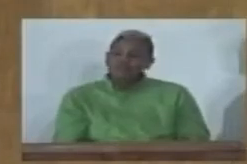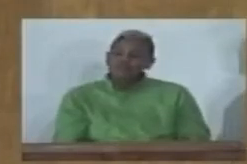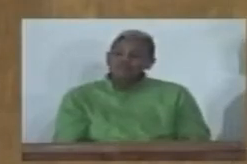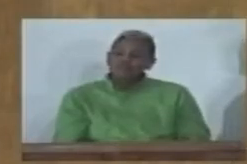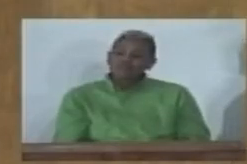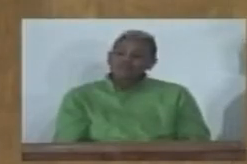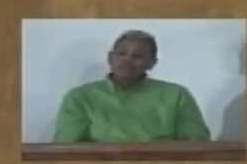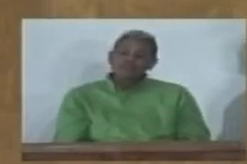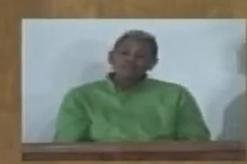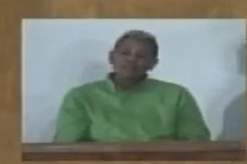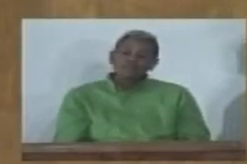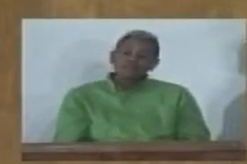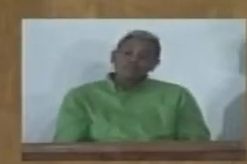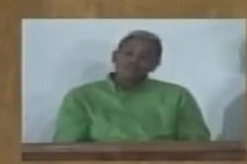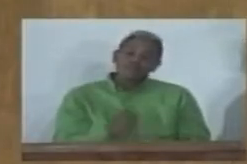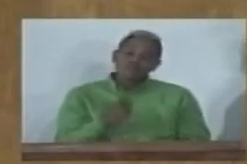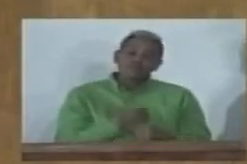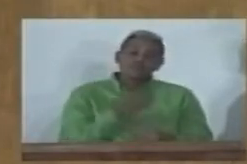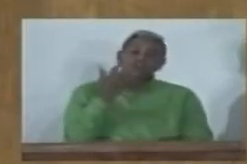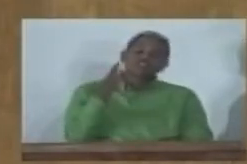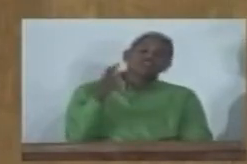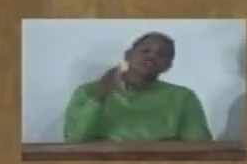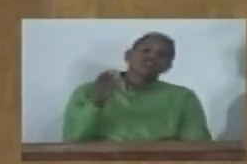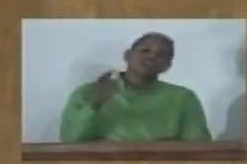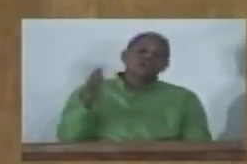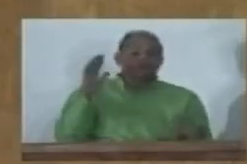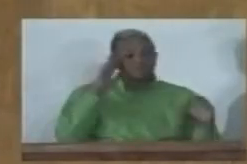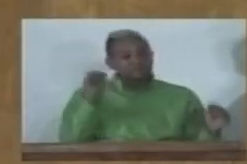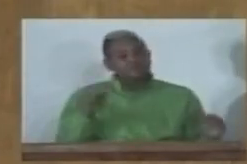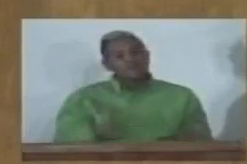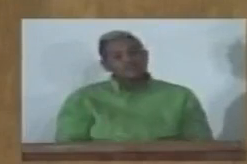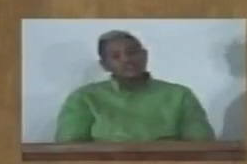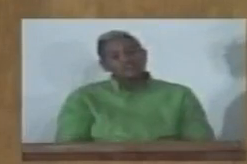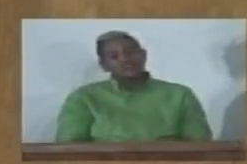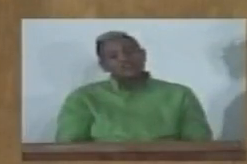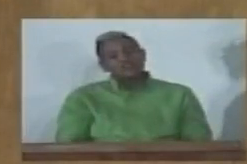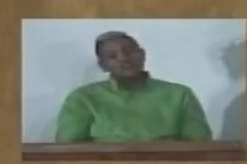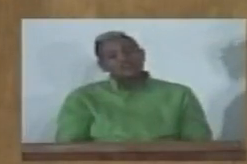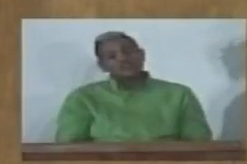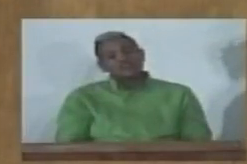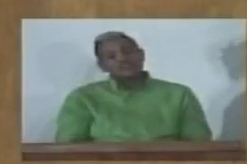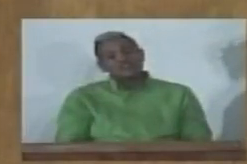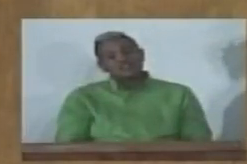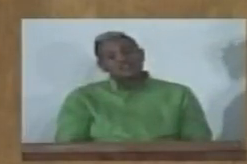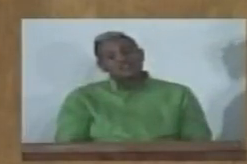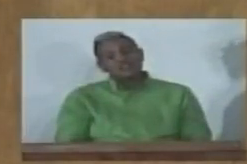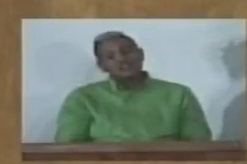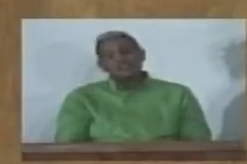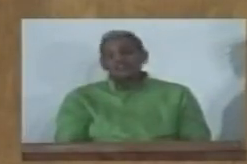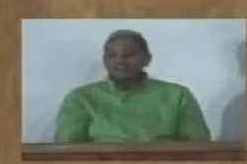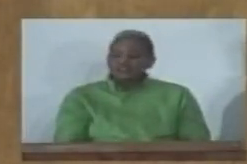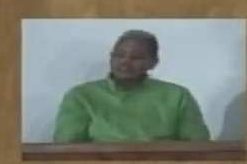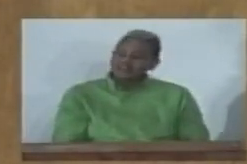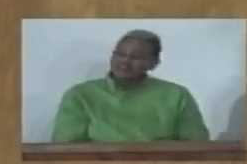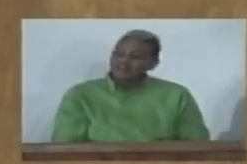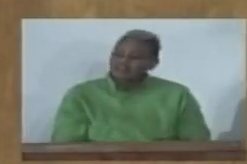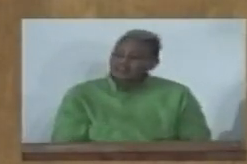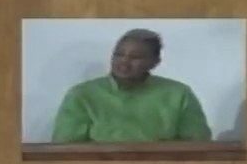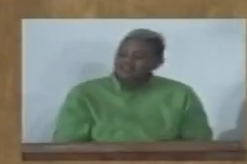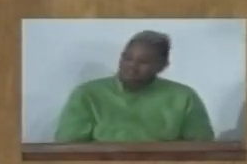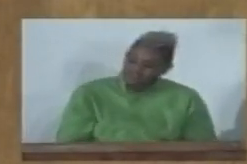I don't mind it, because I'm equating myself with you. I'm equating myself with you. But what I want to